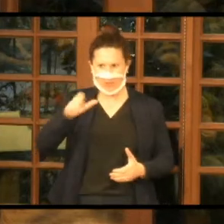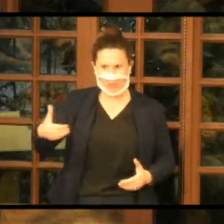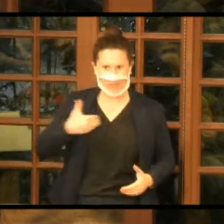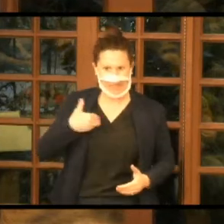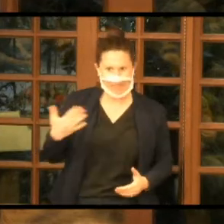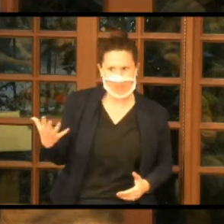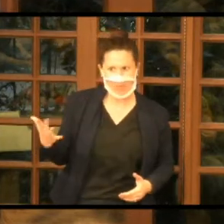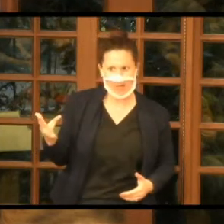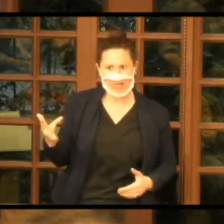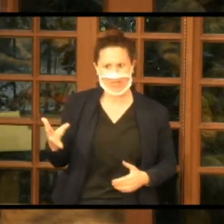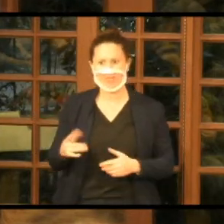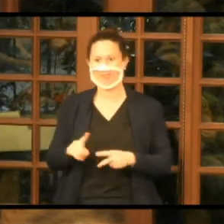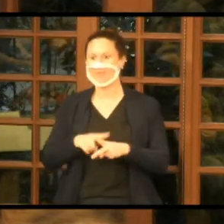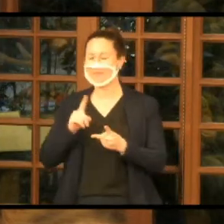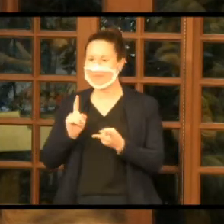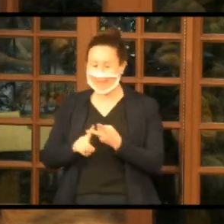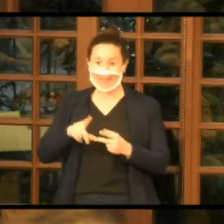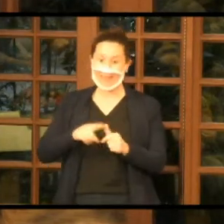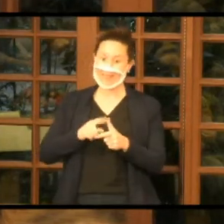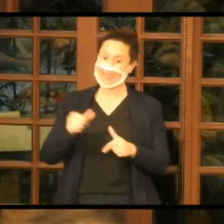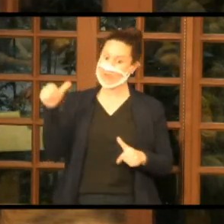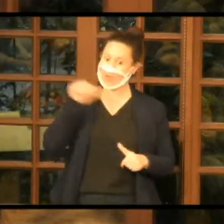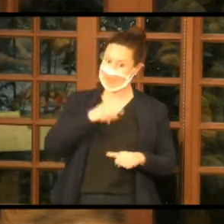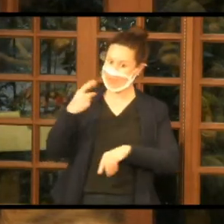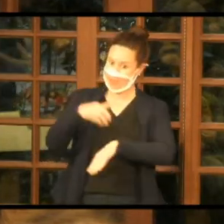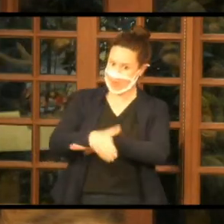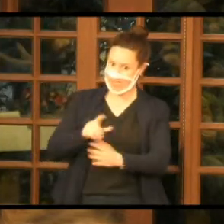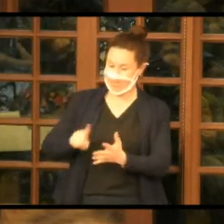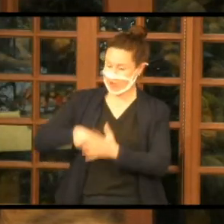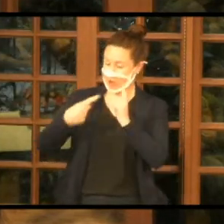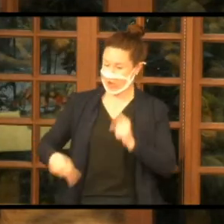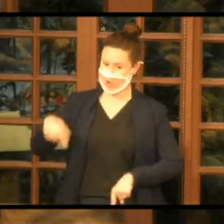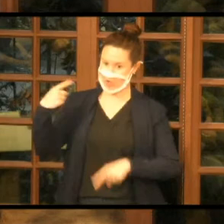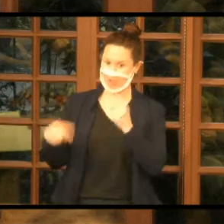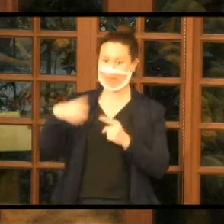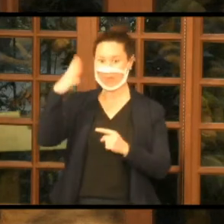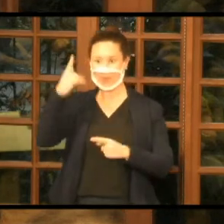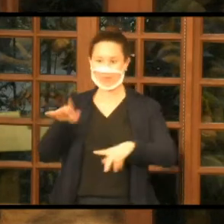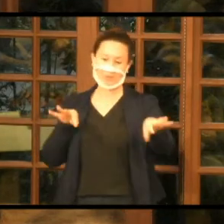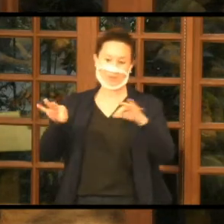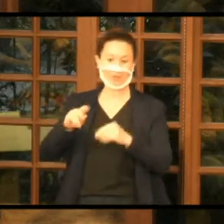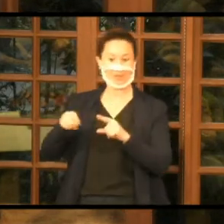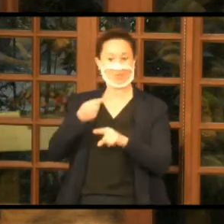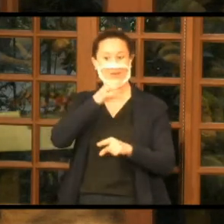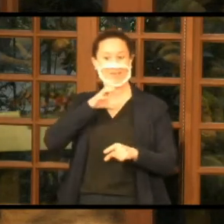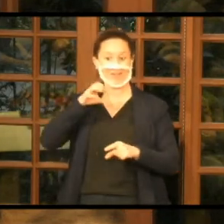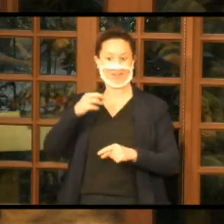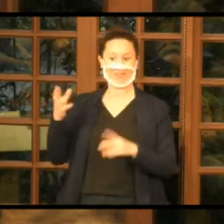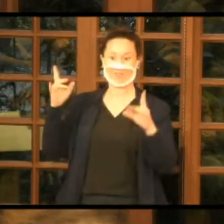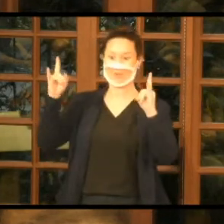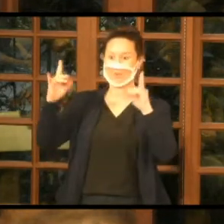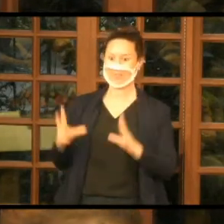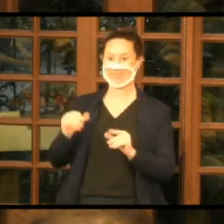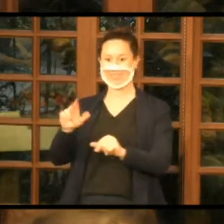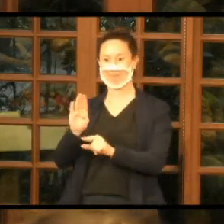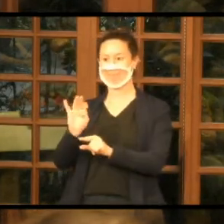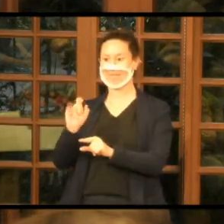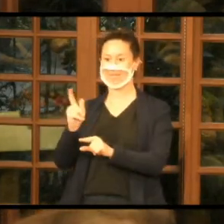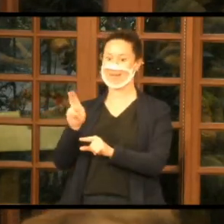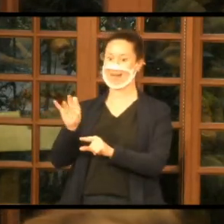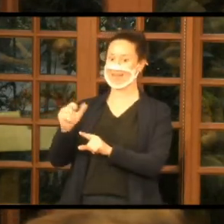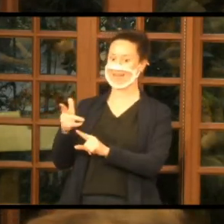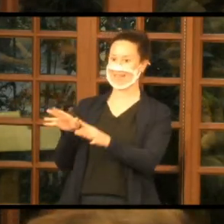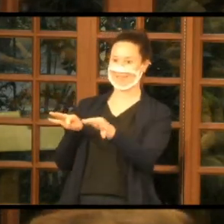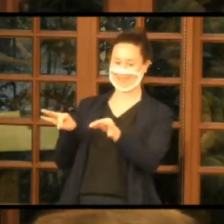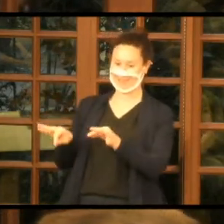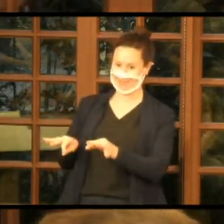and drunkenly set off a three-hour argument by describing a cafe waitress as beguiling. It was